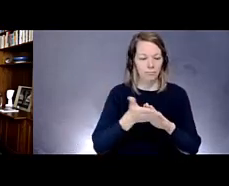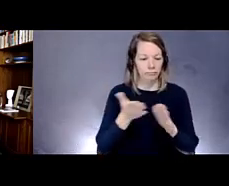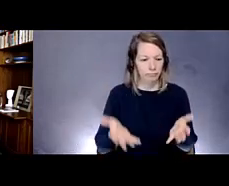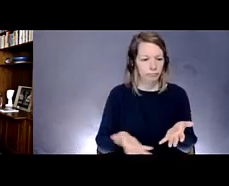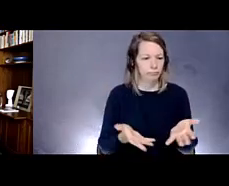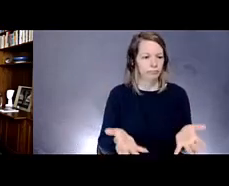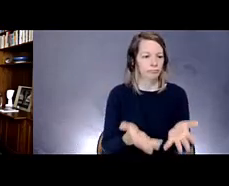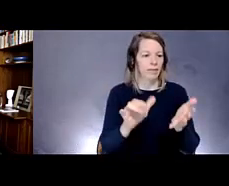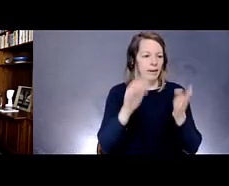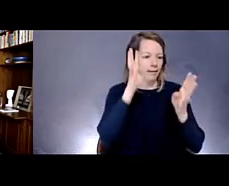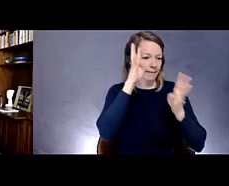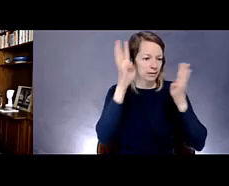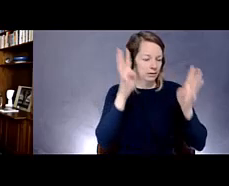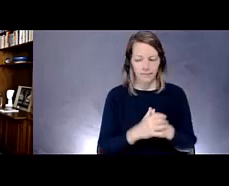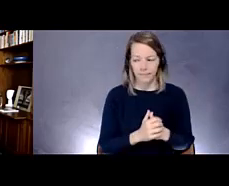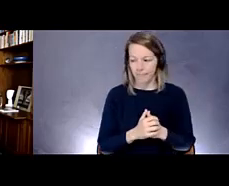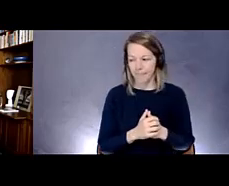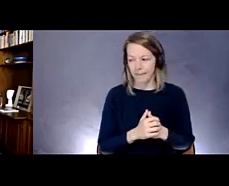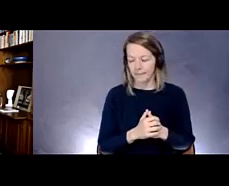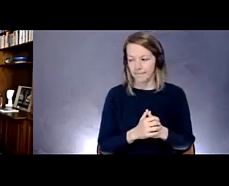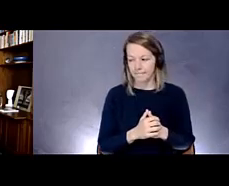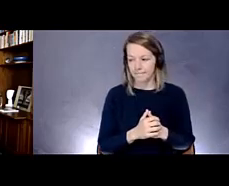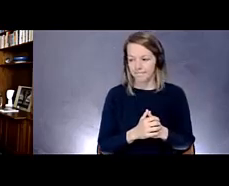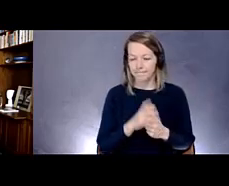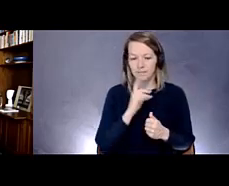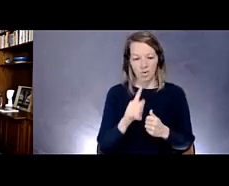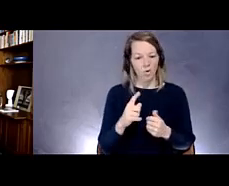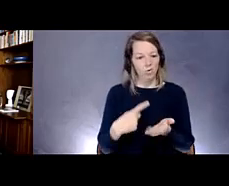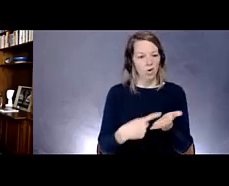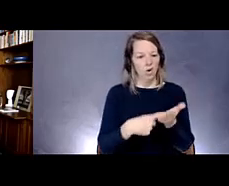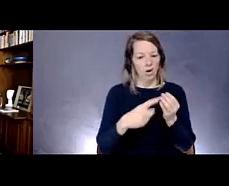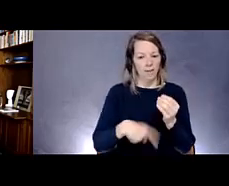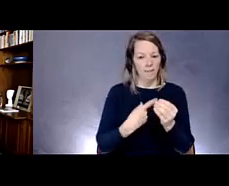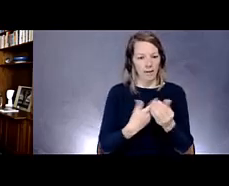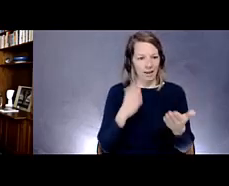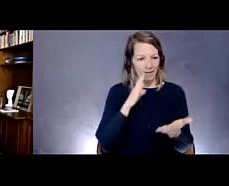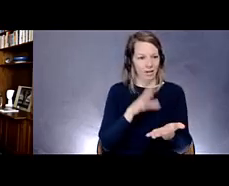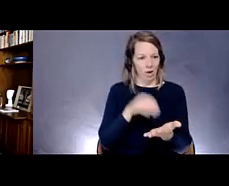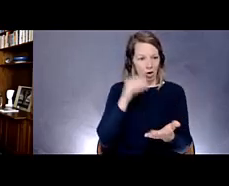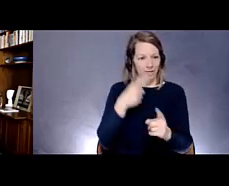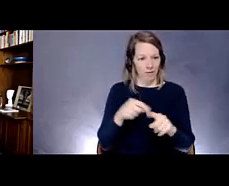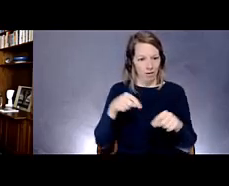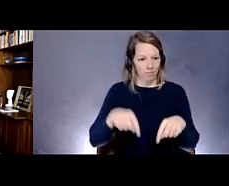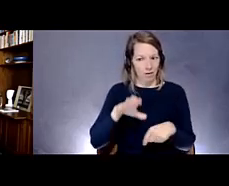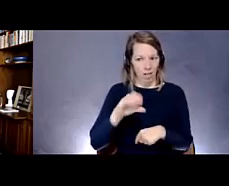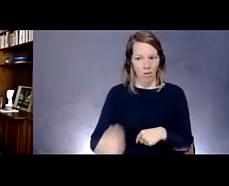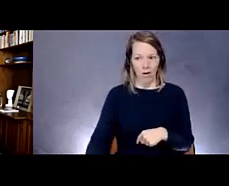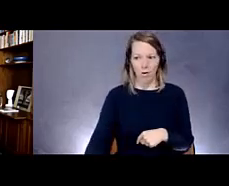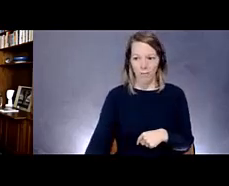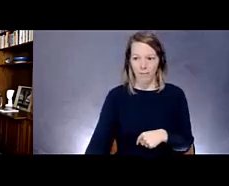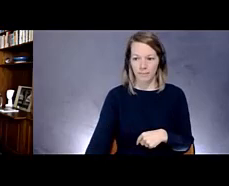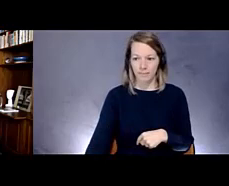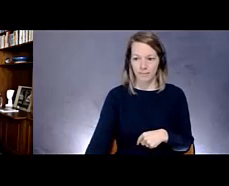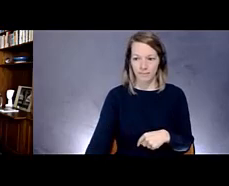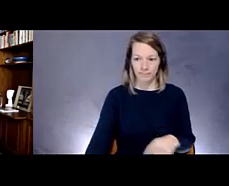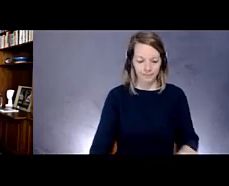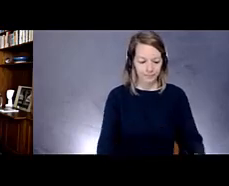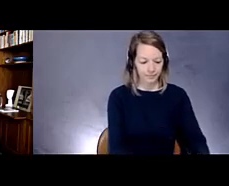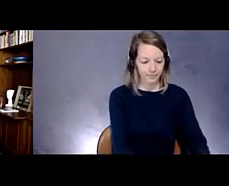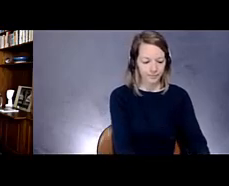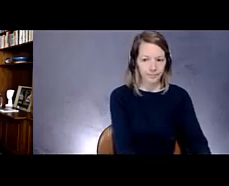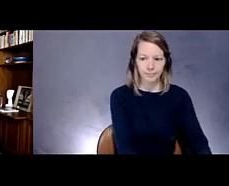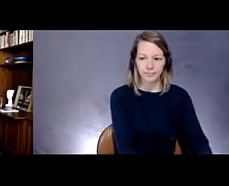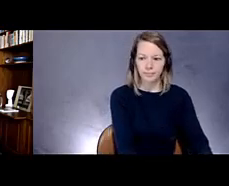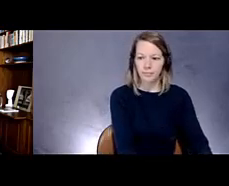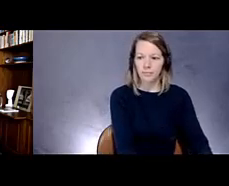the innovation. So I want to talk about things that I've learned from Colorado. Next slide. So as Kim